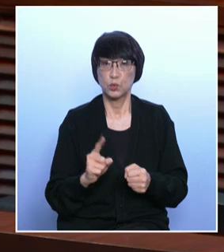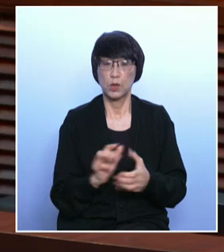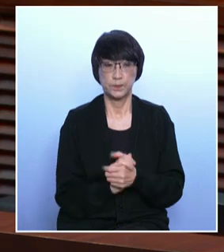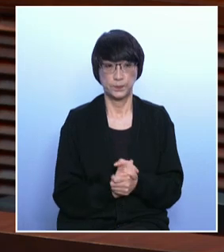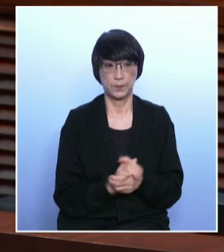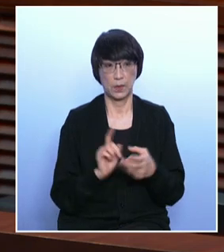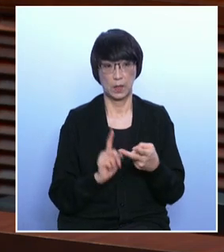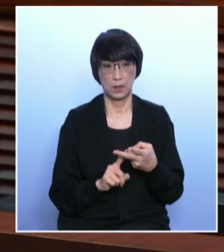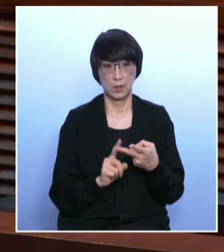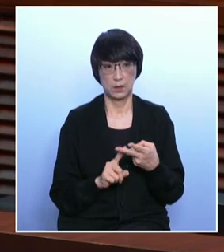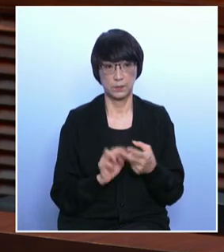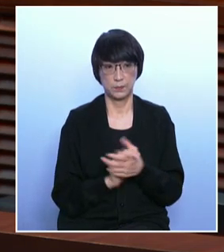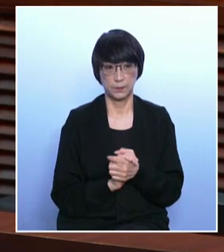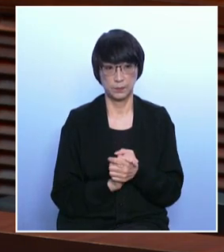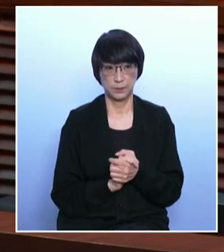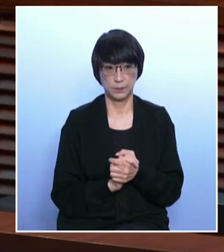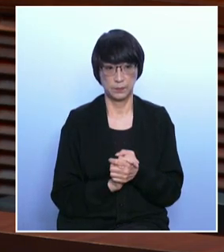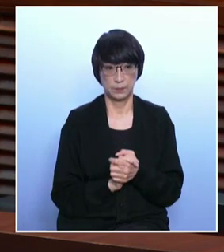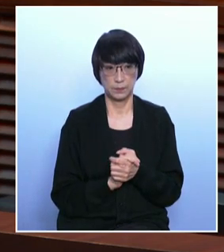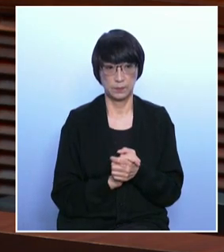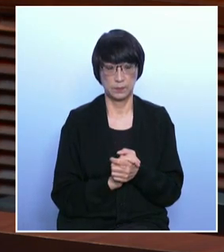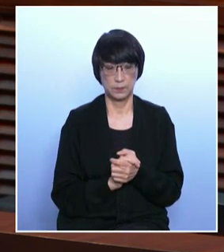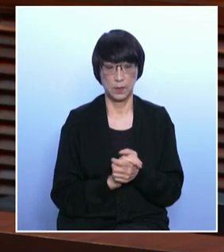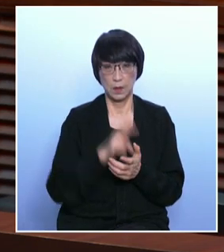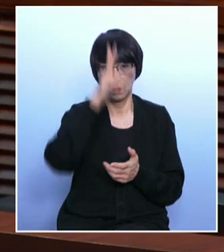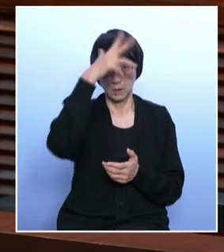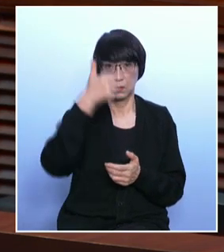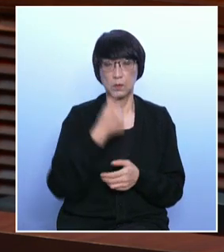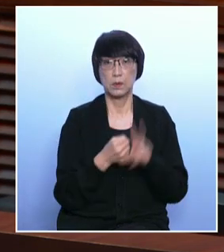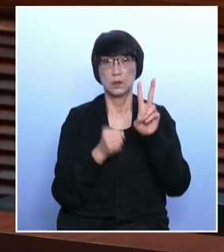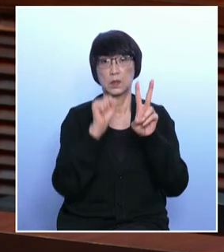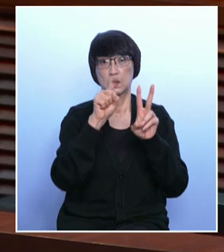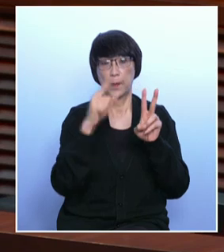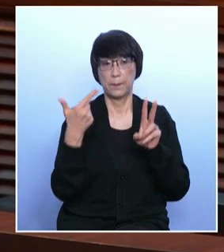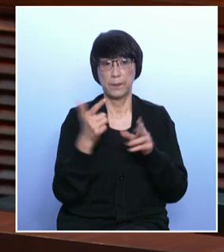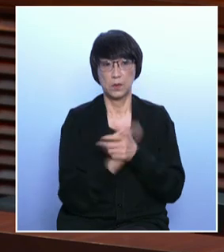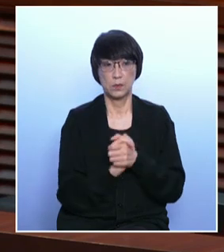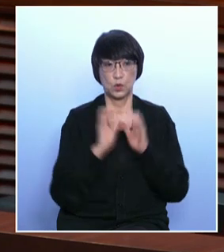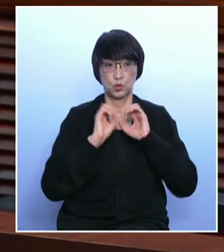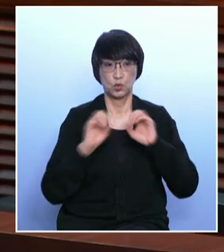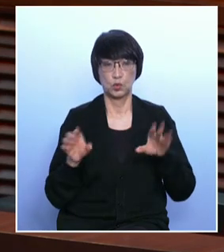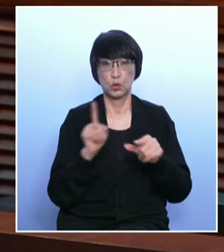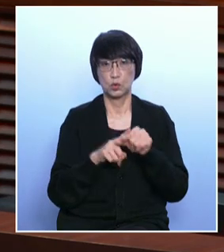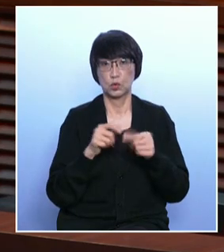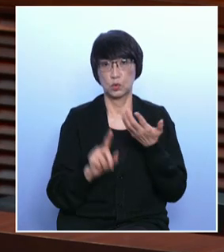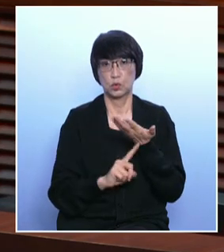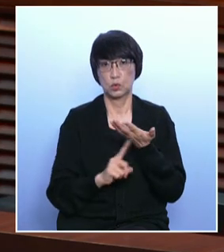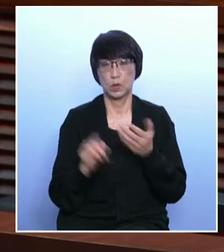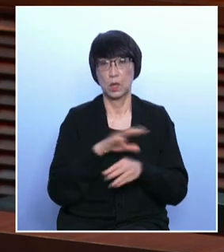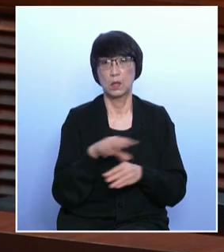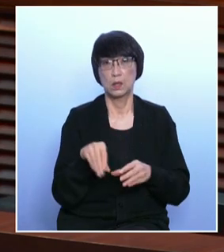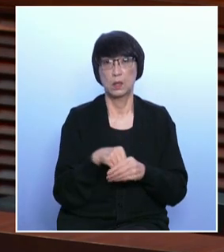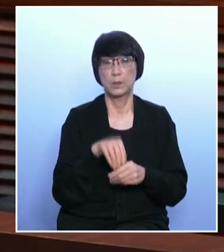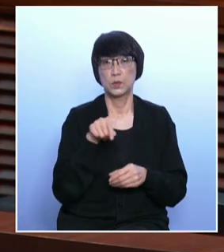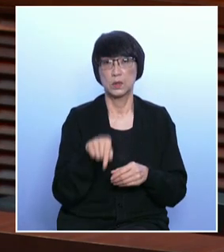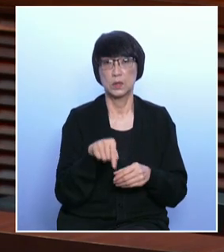Can we provide more services with these CM service trucks? In 2018 policy address of the Chief